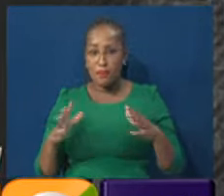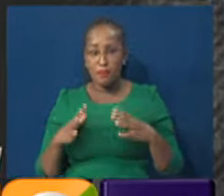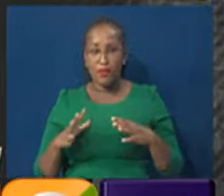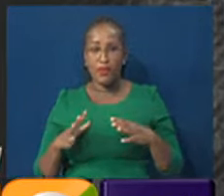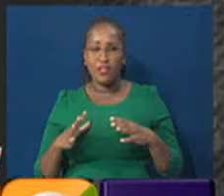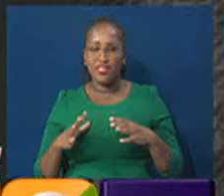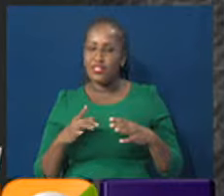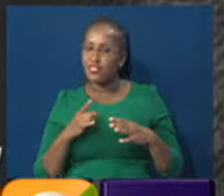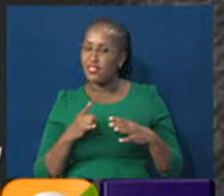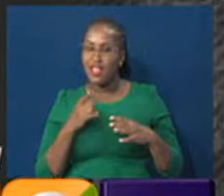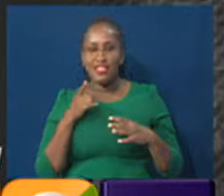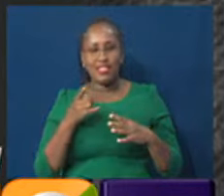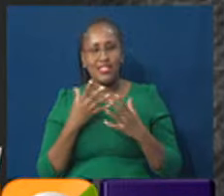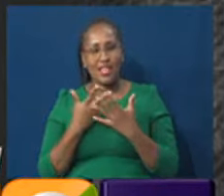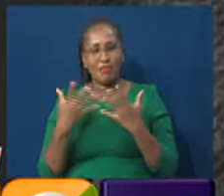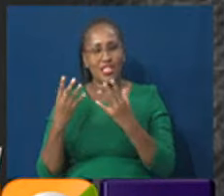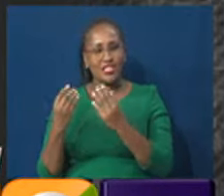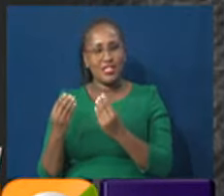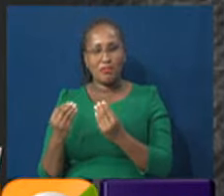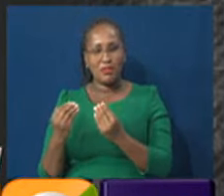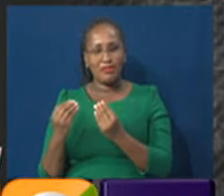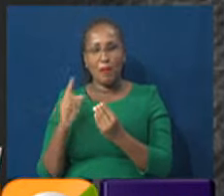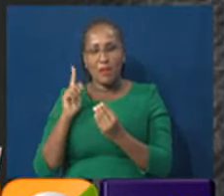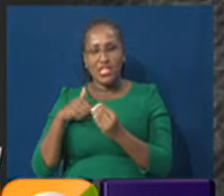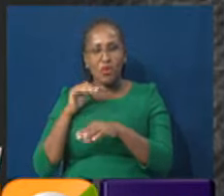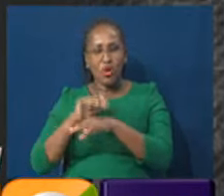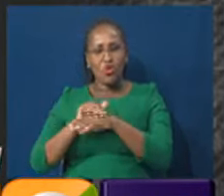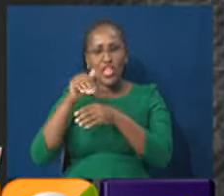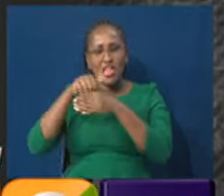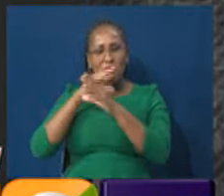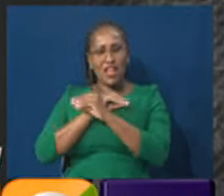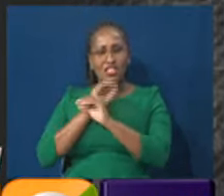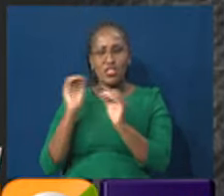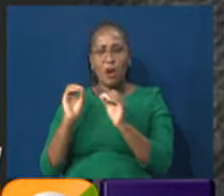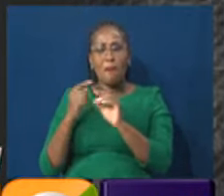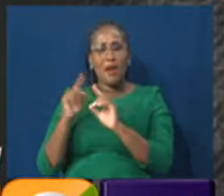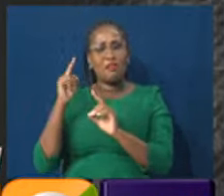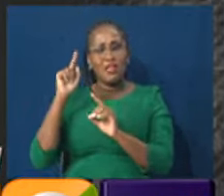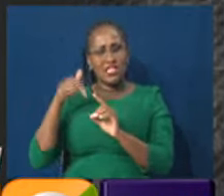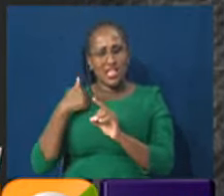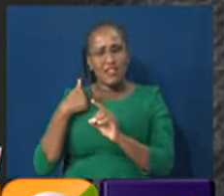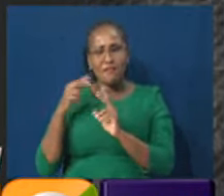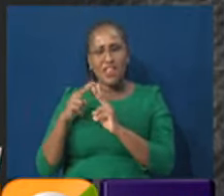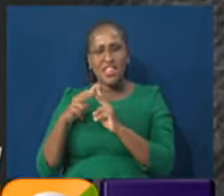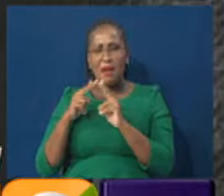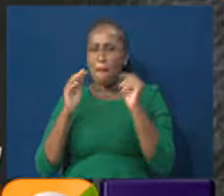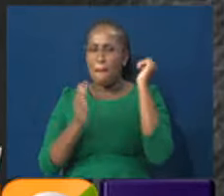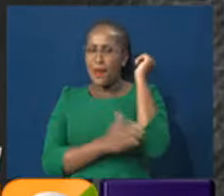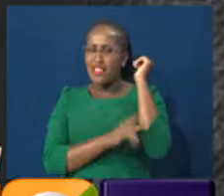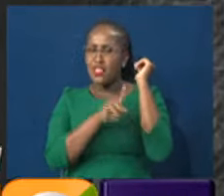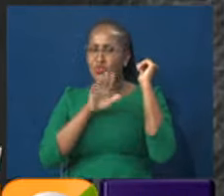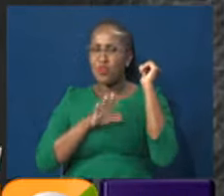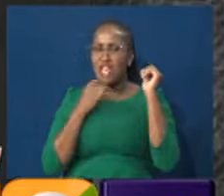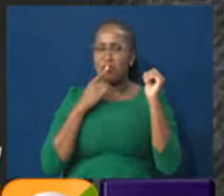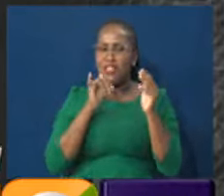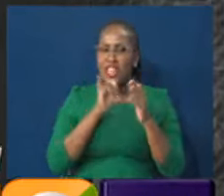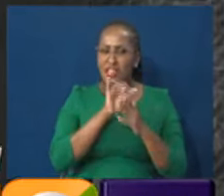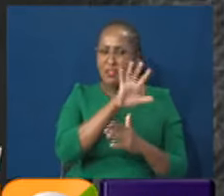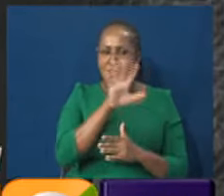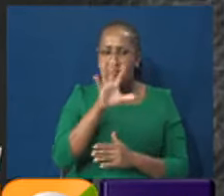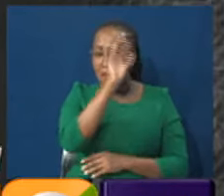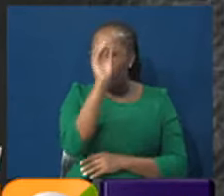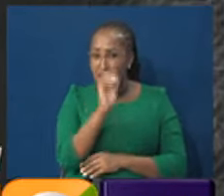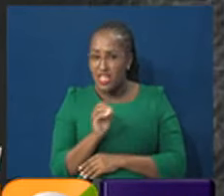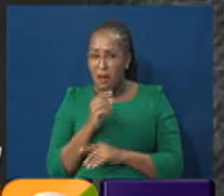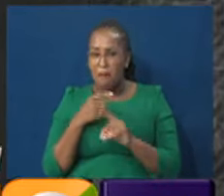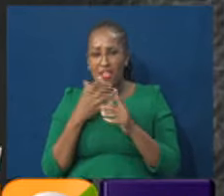it's not a simple, I was never good in maths myself, but I think it's very important for Angela to make that point, because even if the topic was a